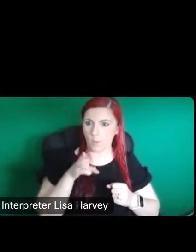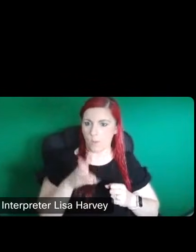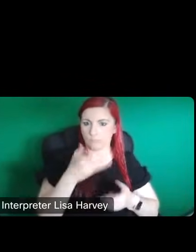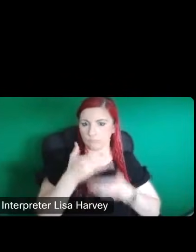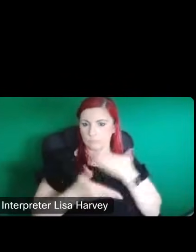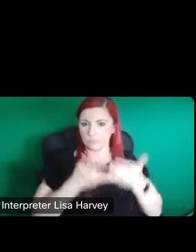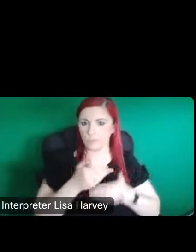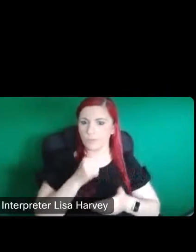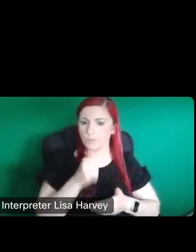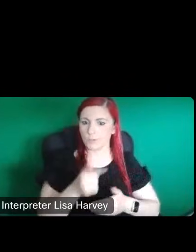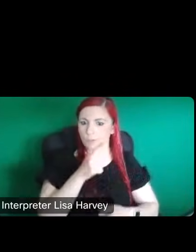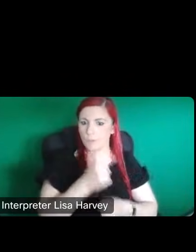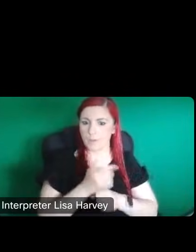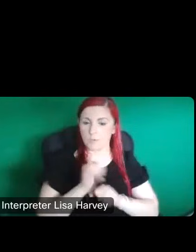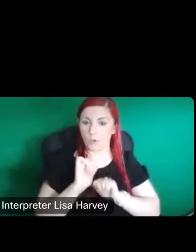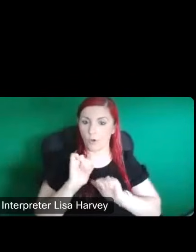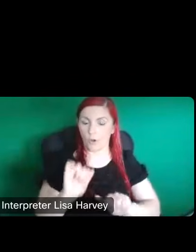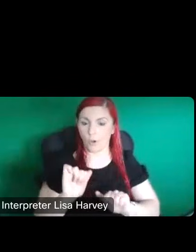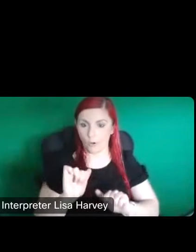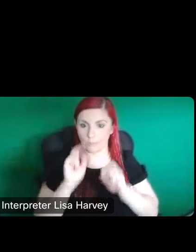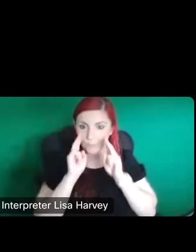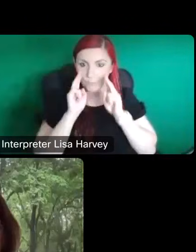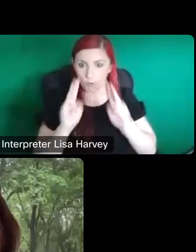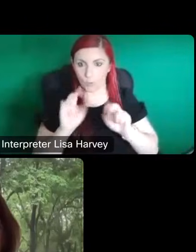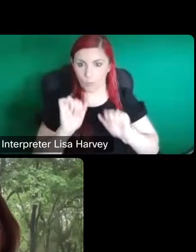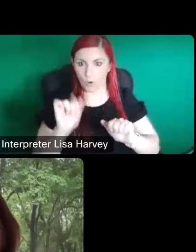and some thoughts around open disclosure.